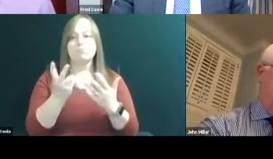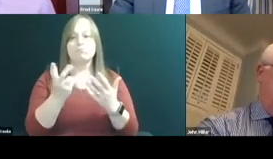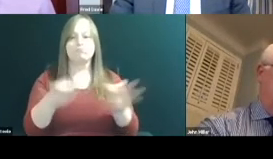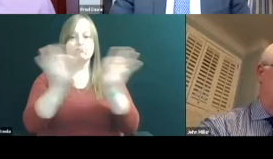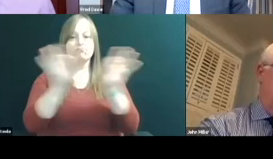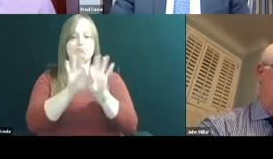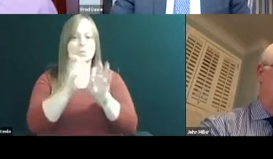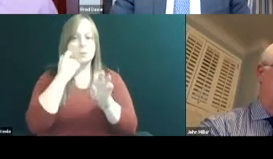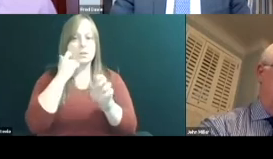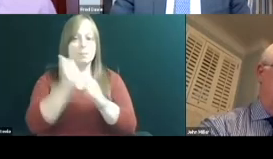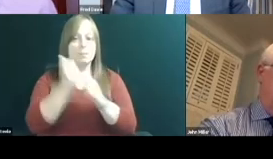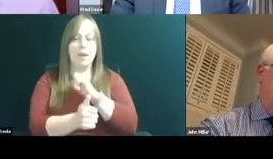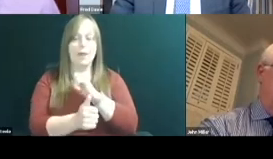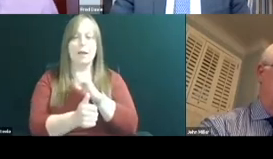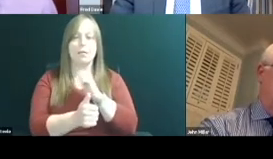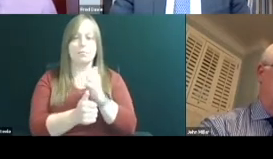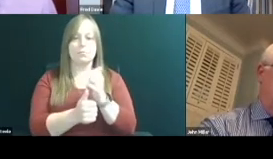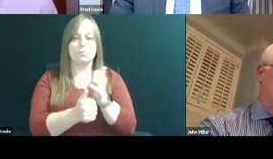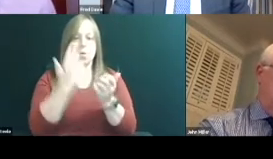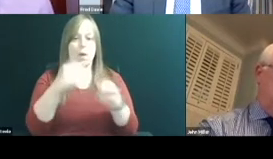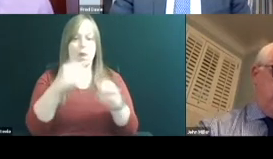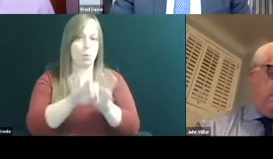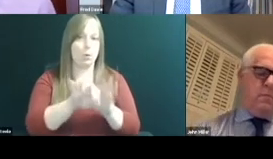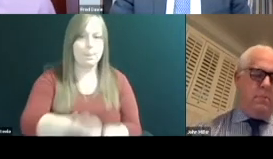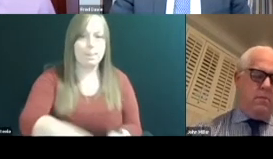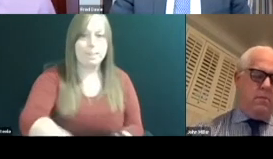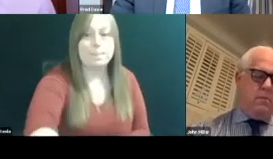been passed recently, and why are they important?